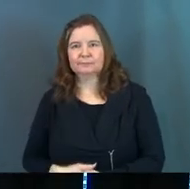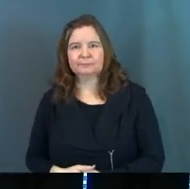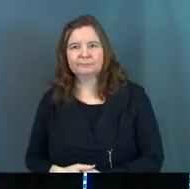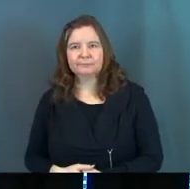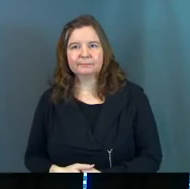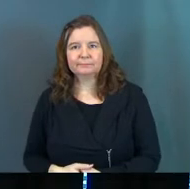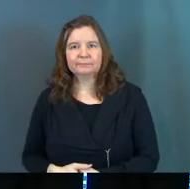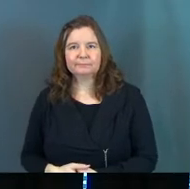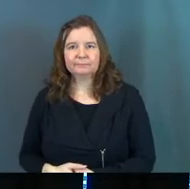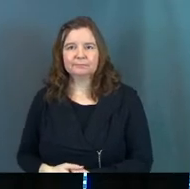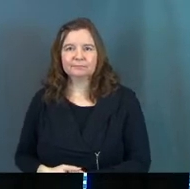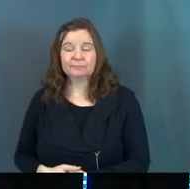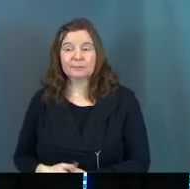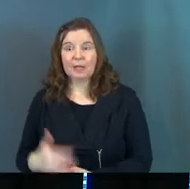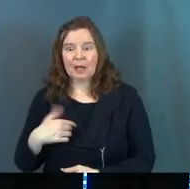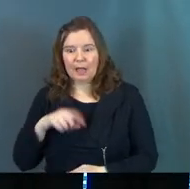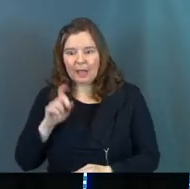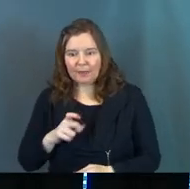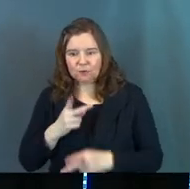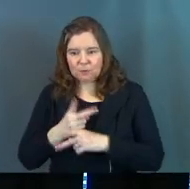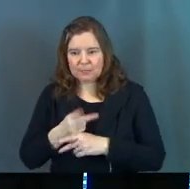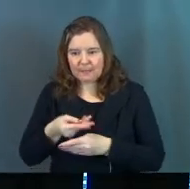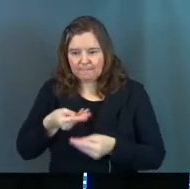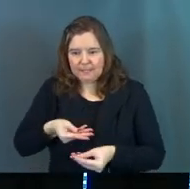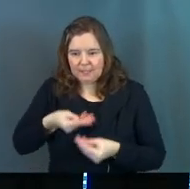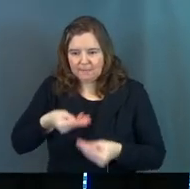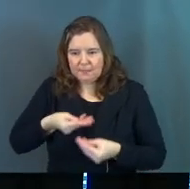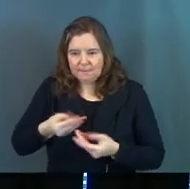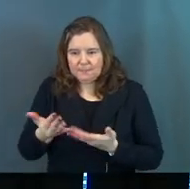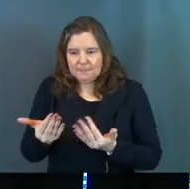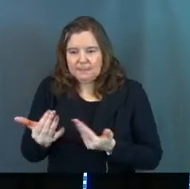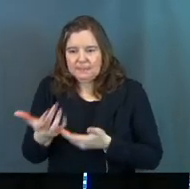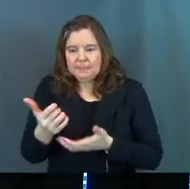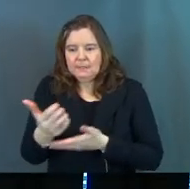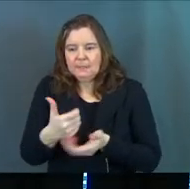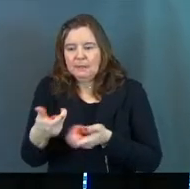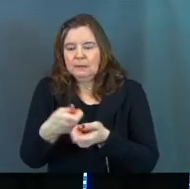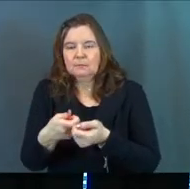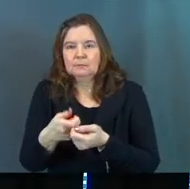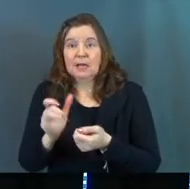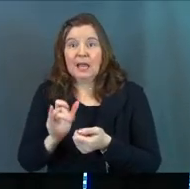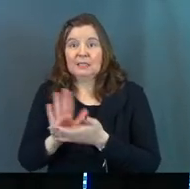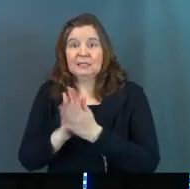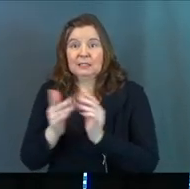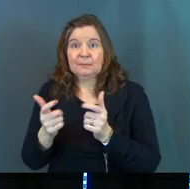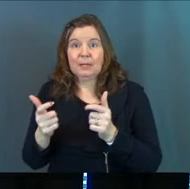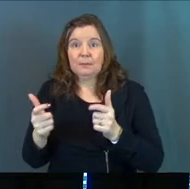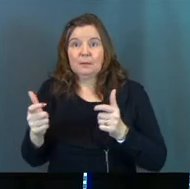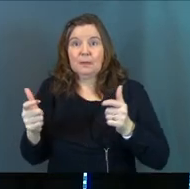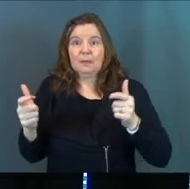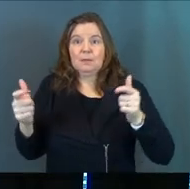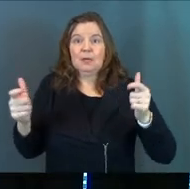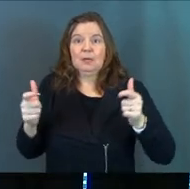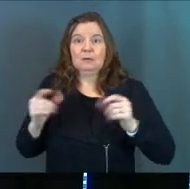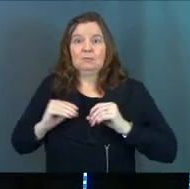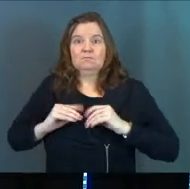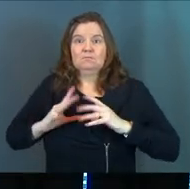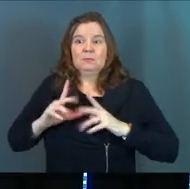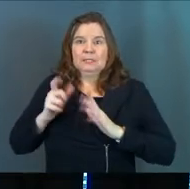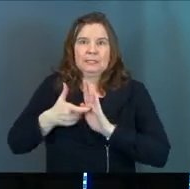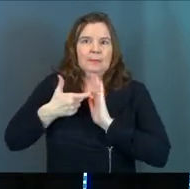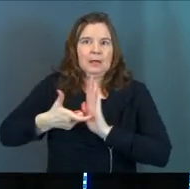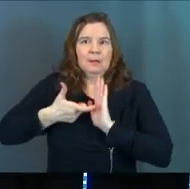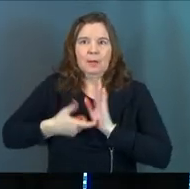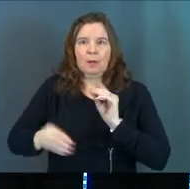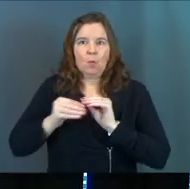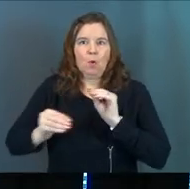Right? Like, I have to keep feeding the monster as it gets bigger in my life and